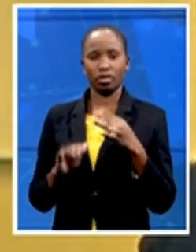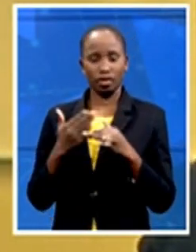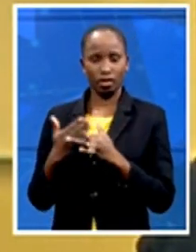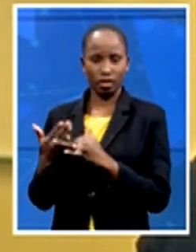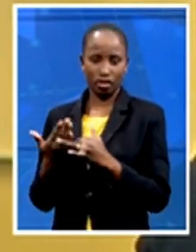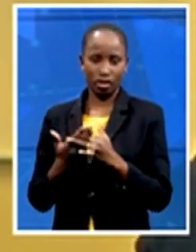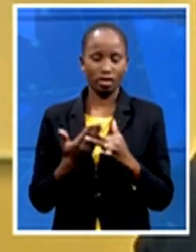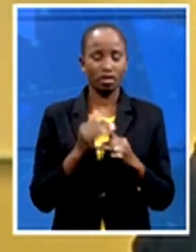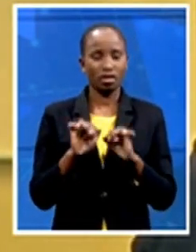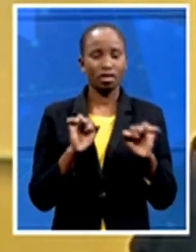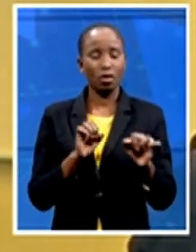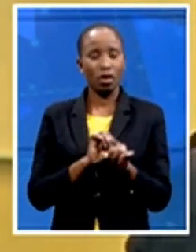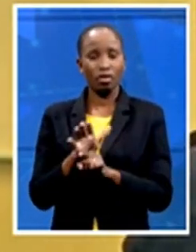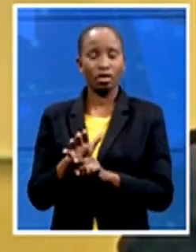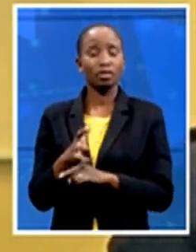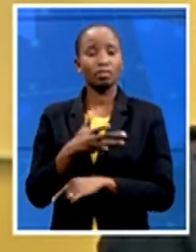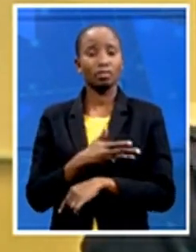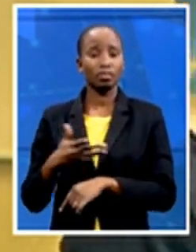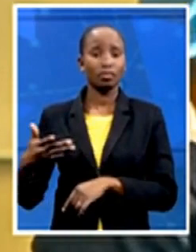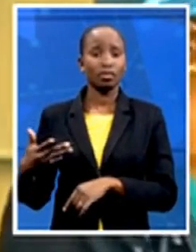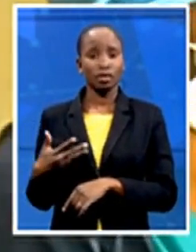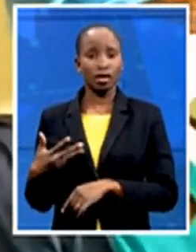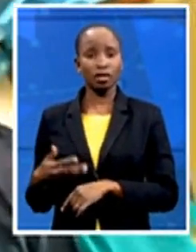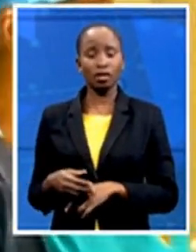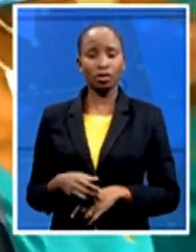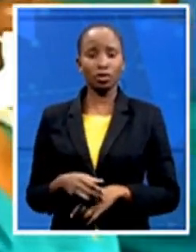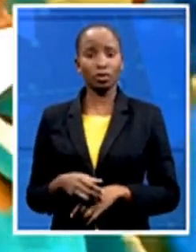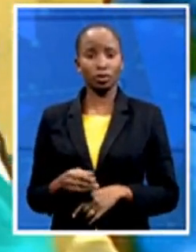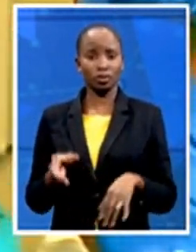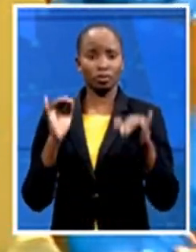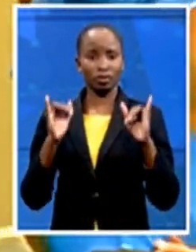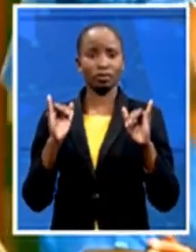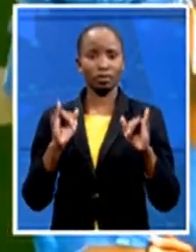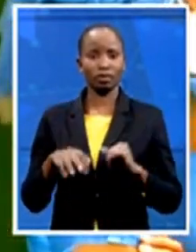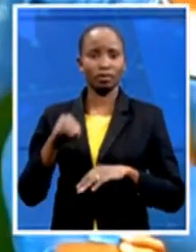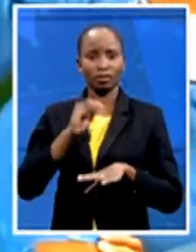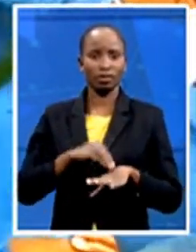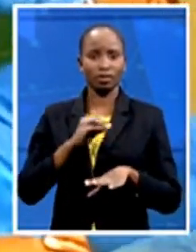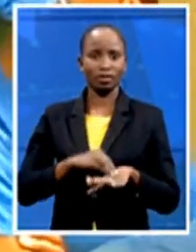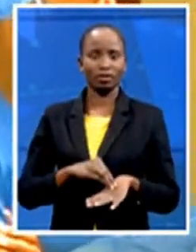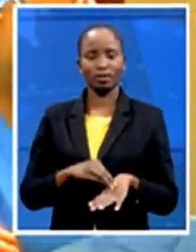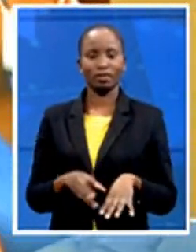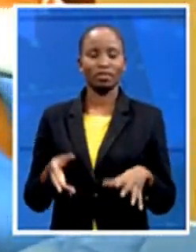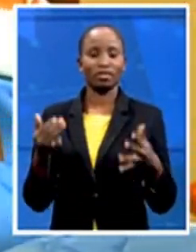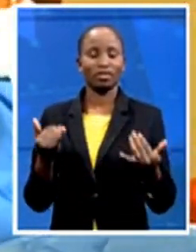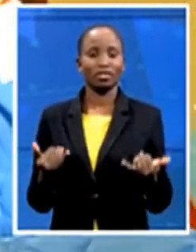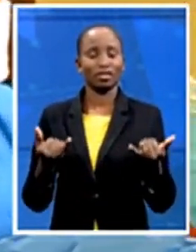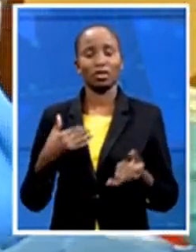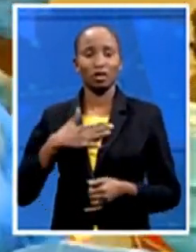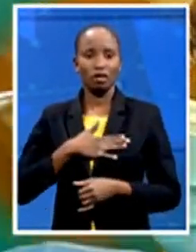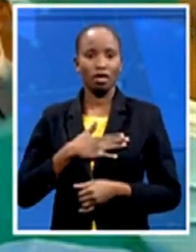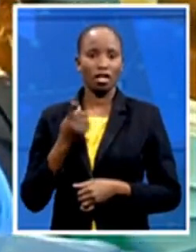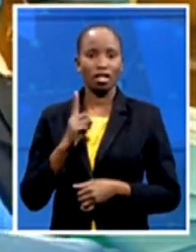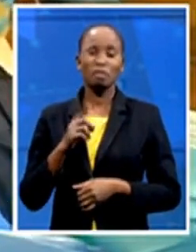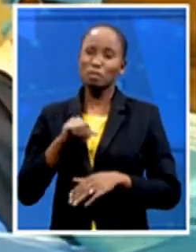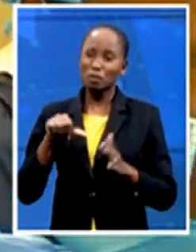having serious problems with that. Now today, we felt that it's important that when the whole